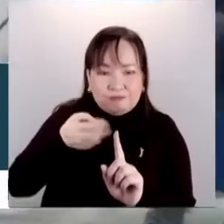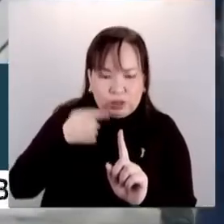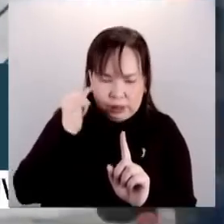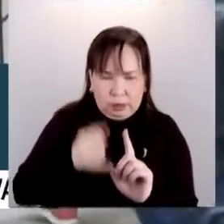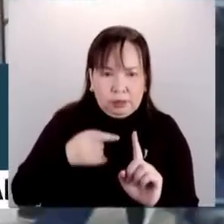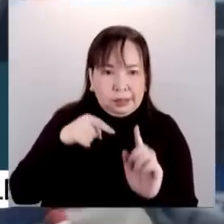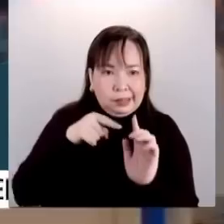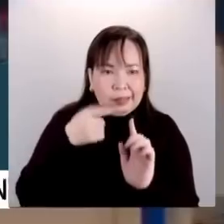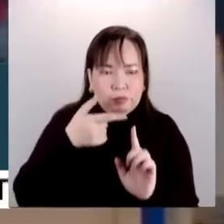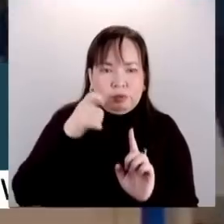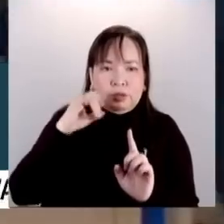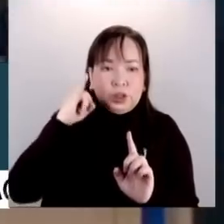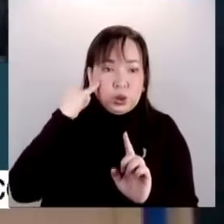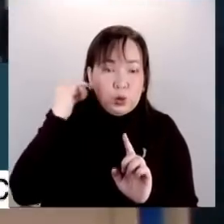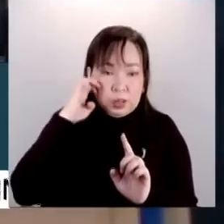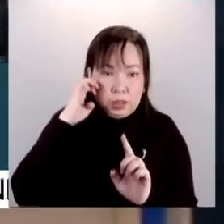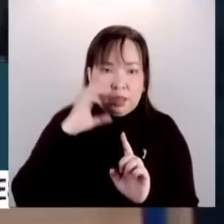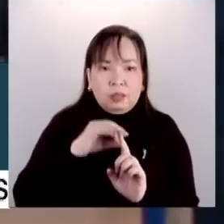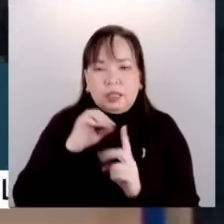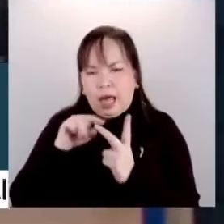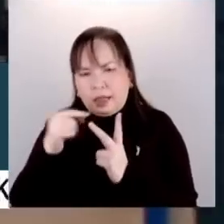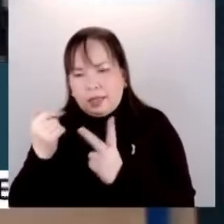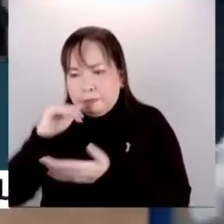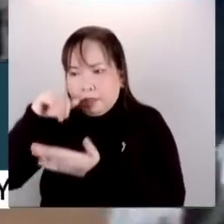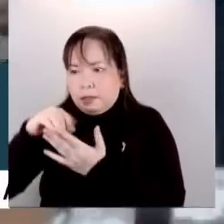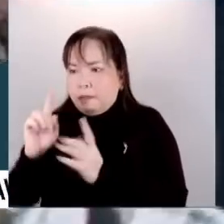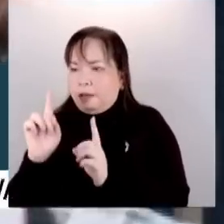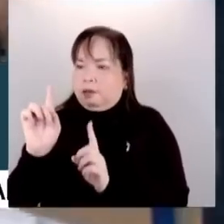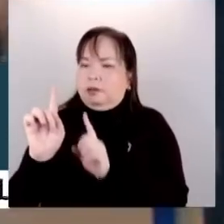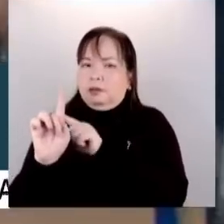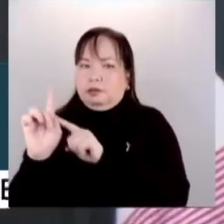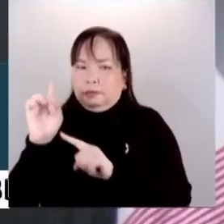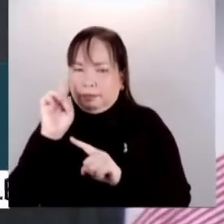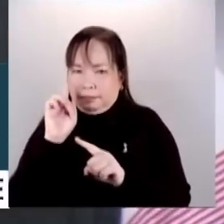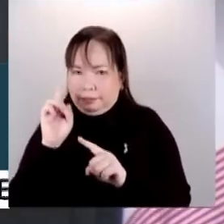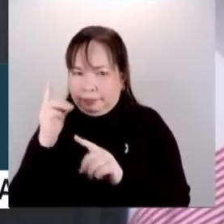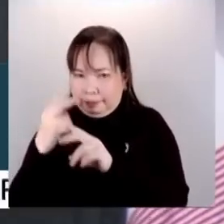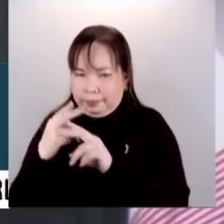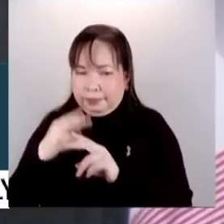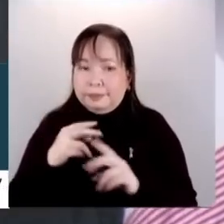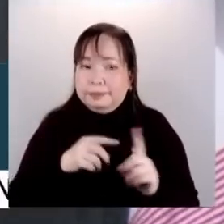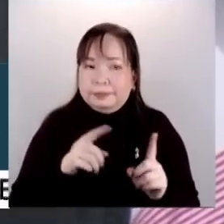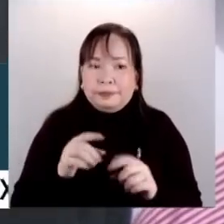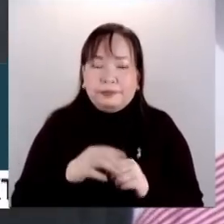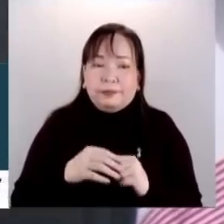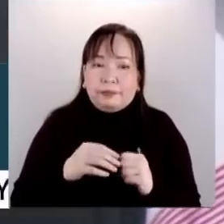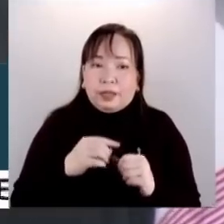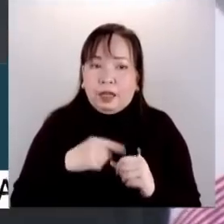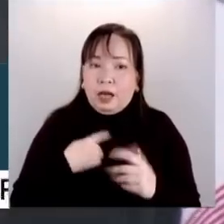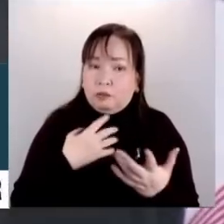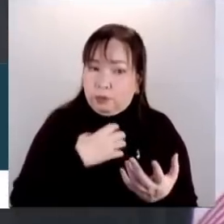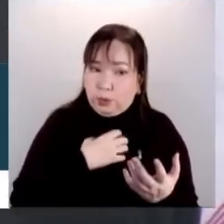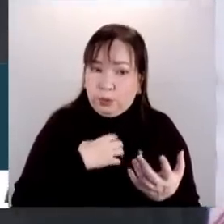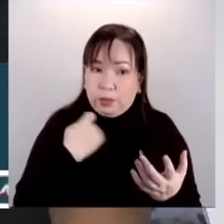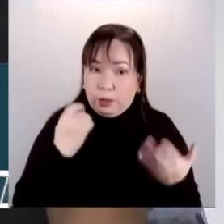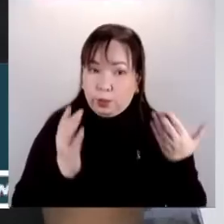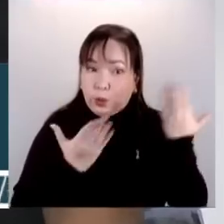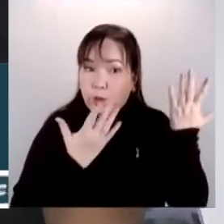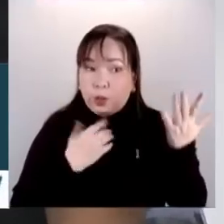middleman Christopher Bakoto. Escorial showed up at the preliminary investigation of the murder complaint this morning but did not submit additional